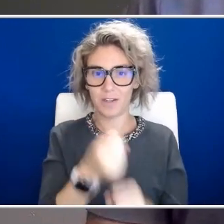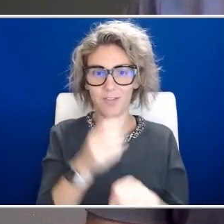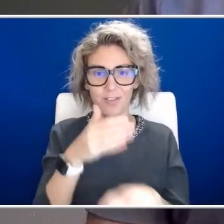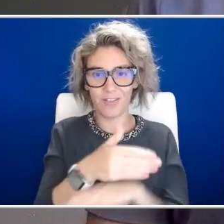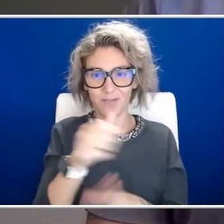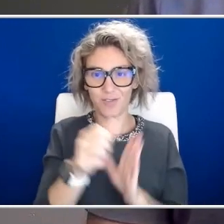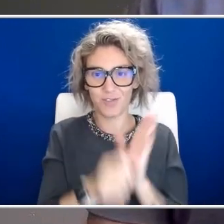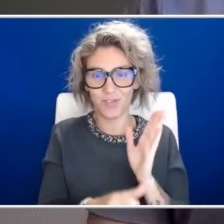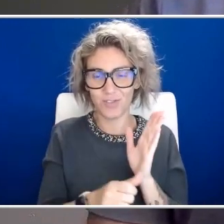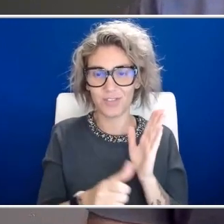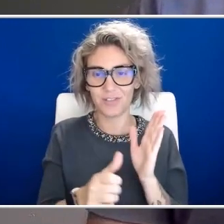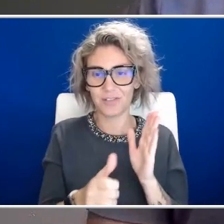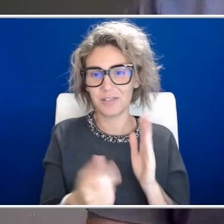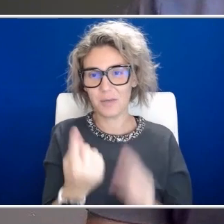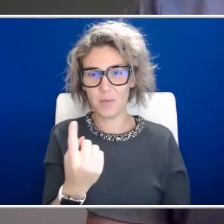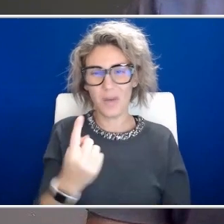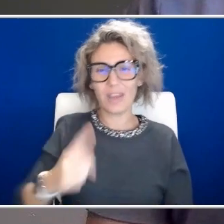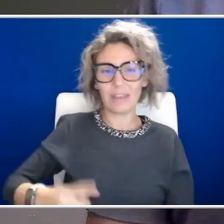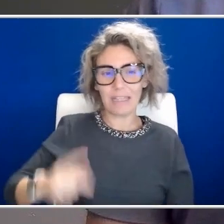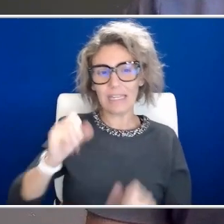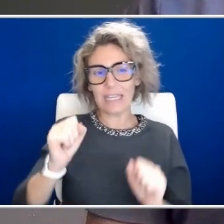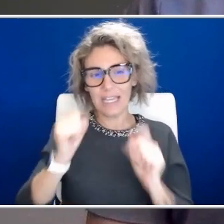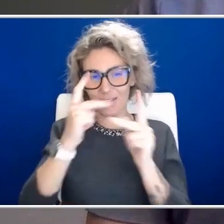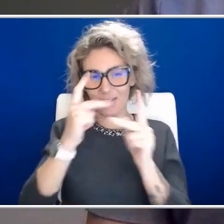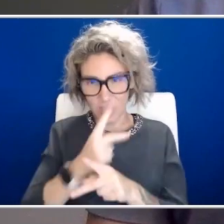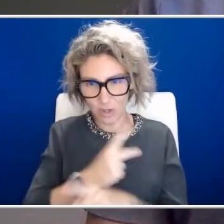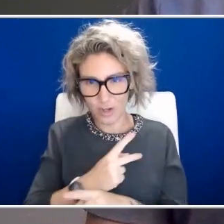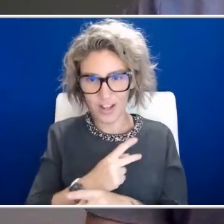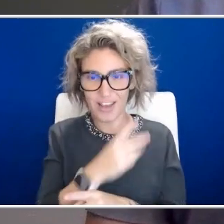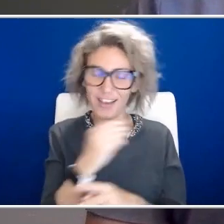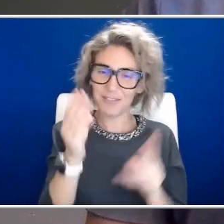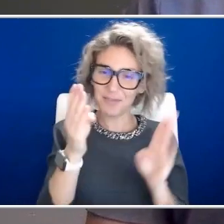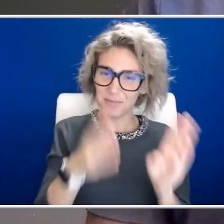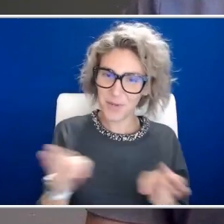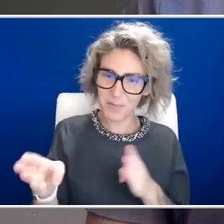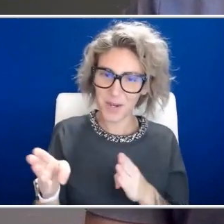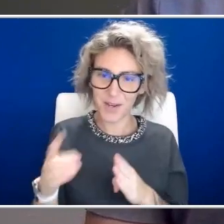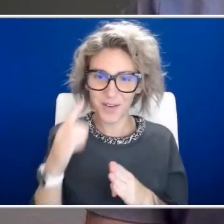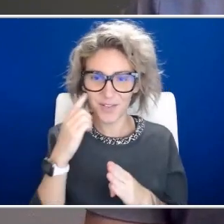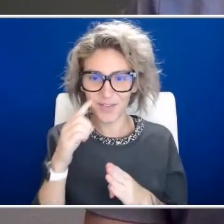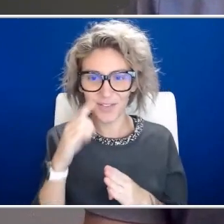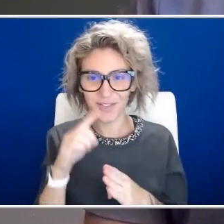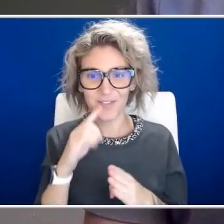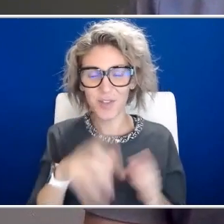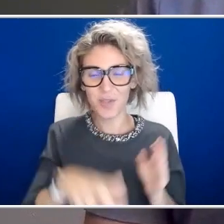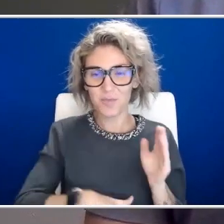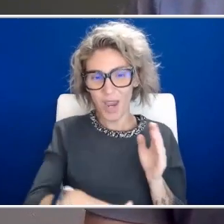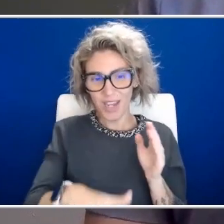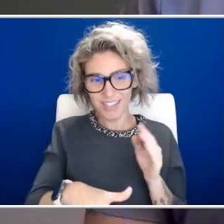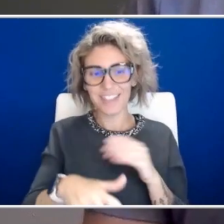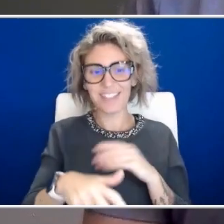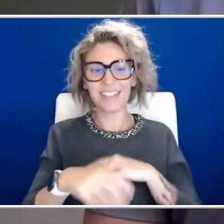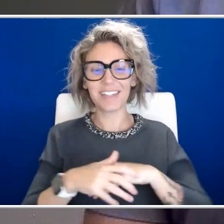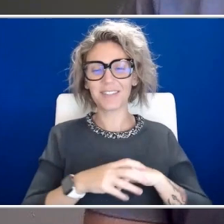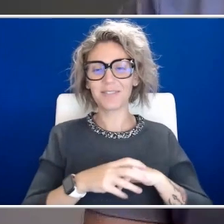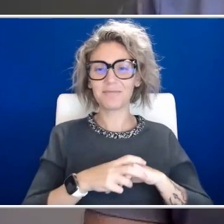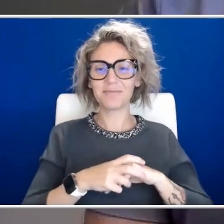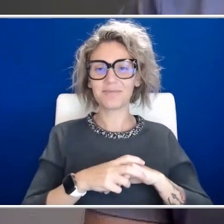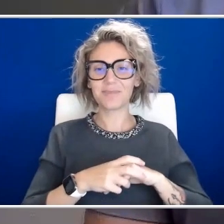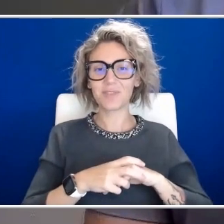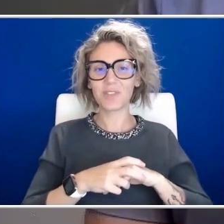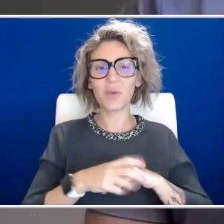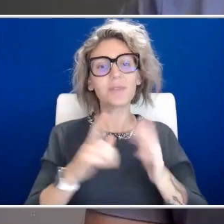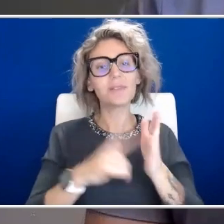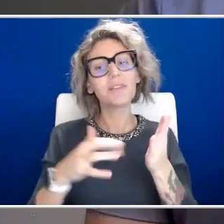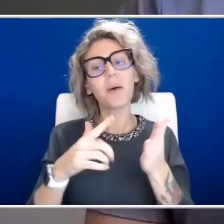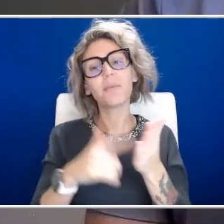so my one kidney can kind of figure it out and be prepared for the pregnancy. So sometime next year we'll